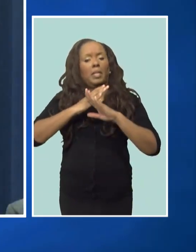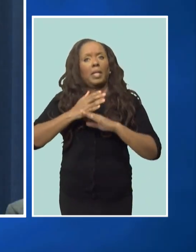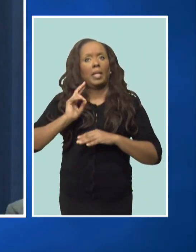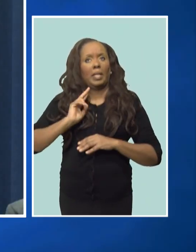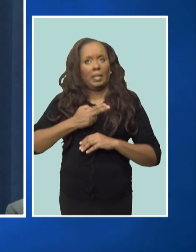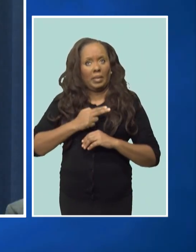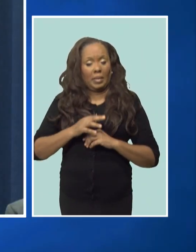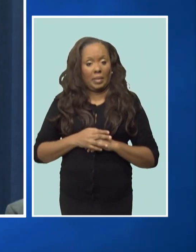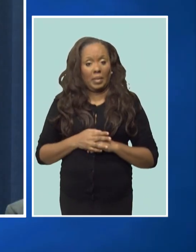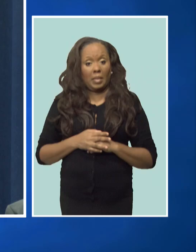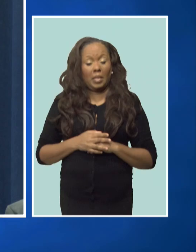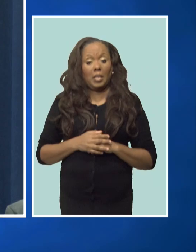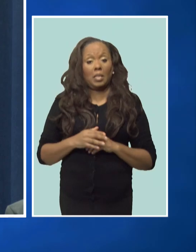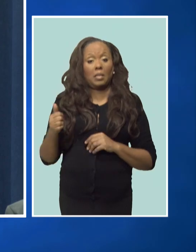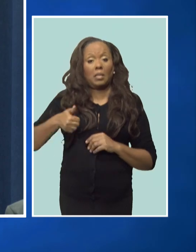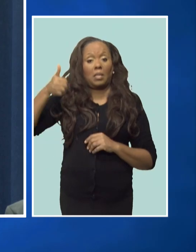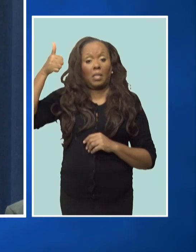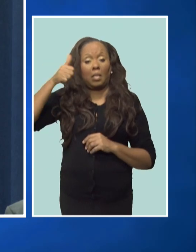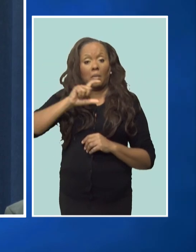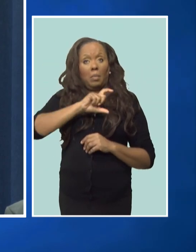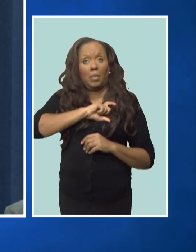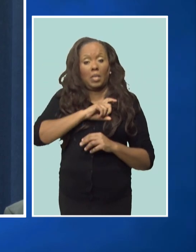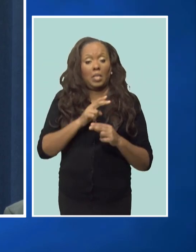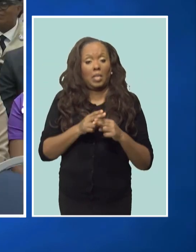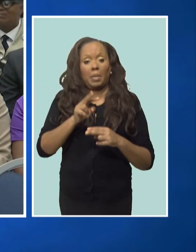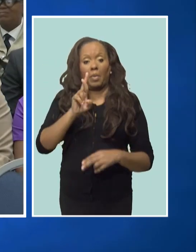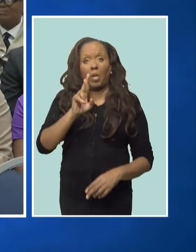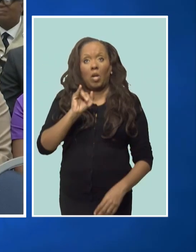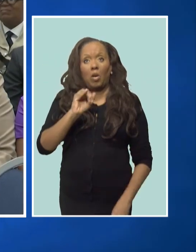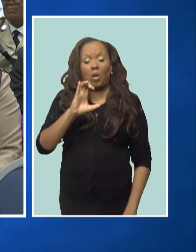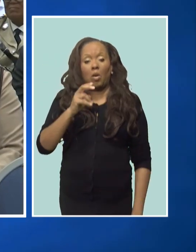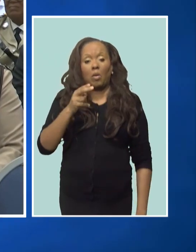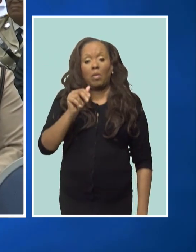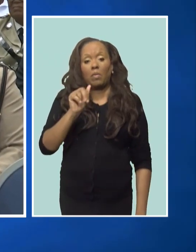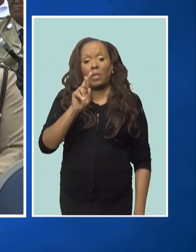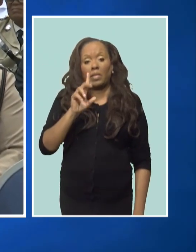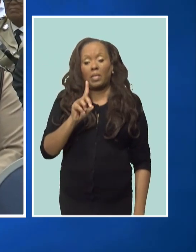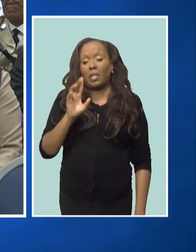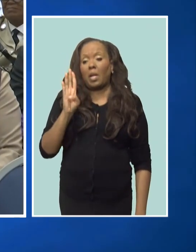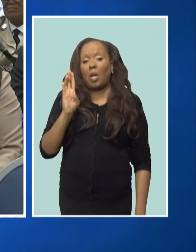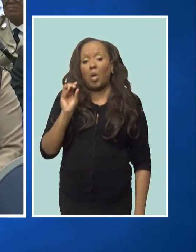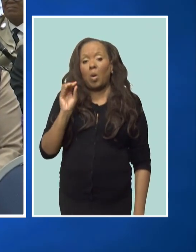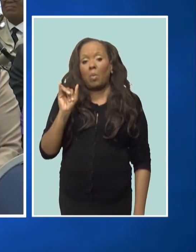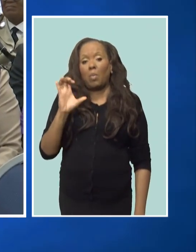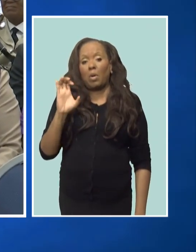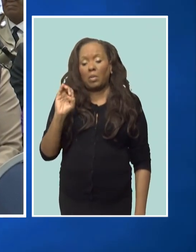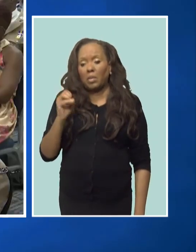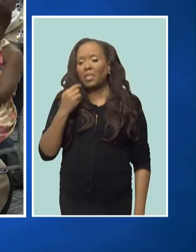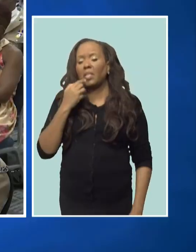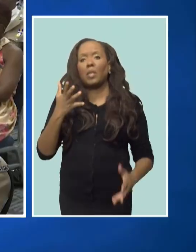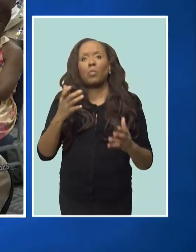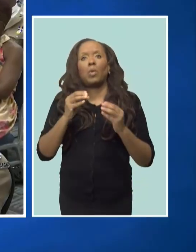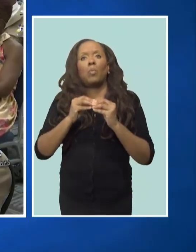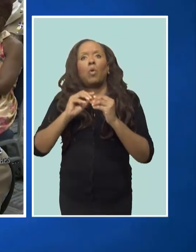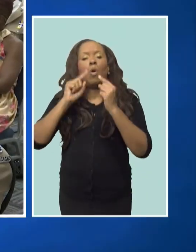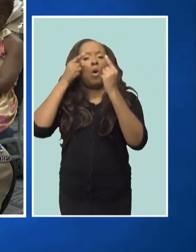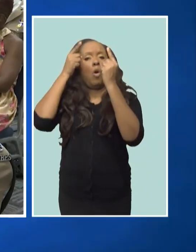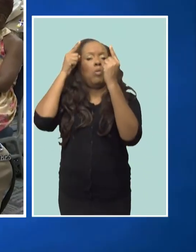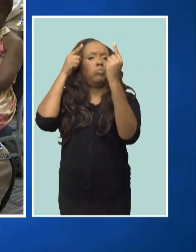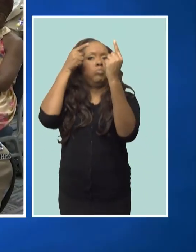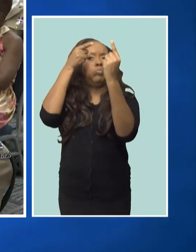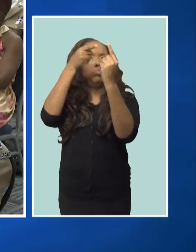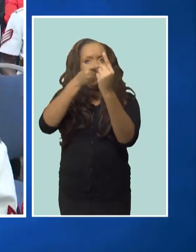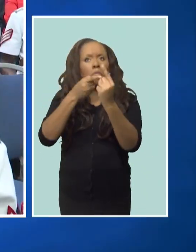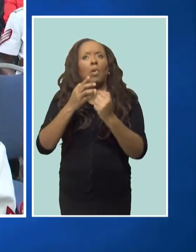Meanwhile, Police Commissioner Richard Boyce says the service will continue to strive for perfection. He says they will add new tactics and